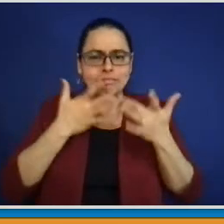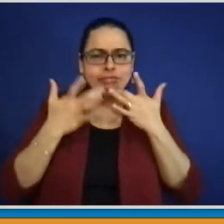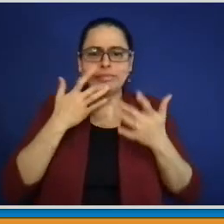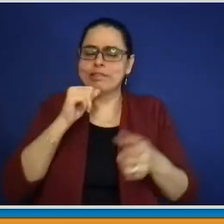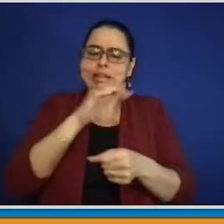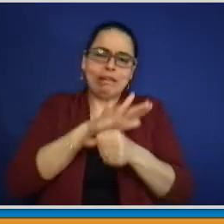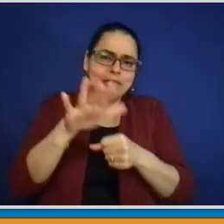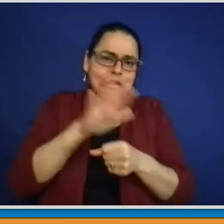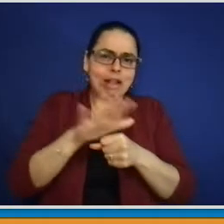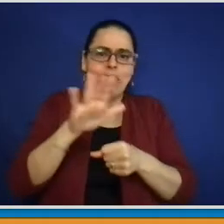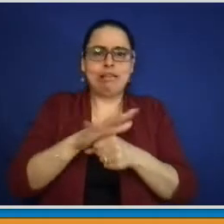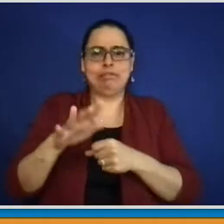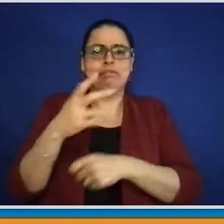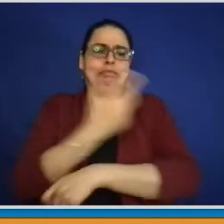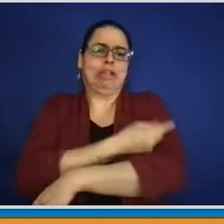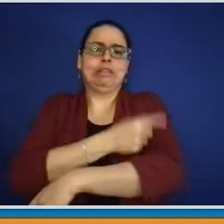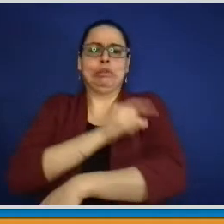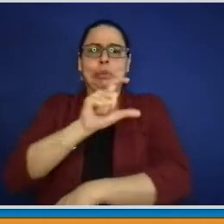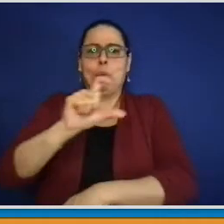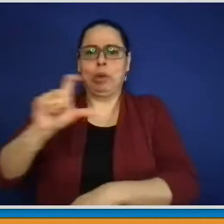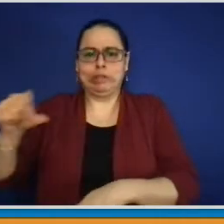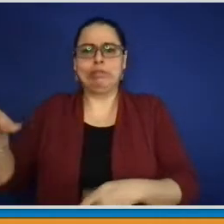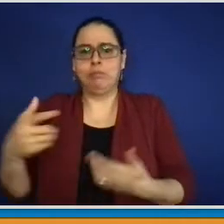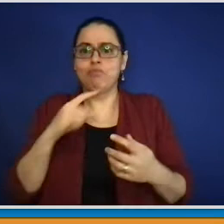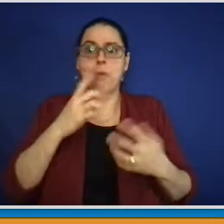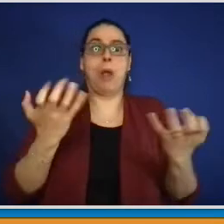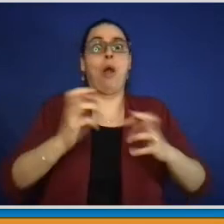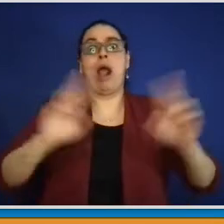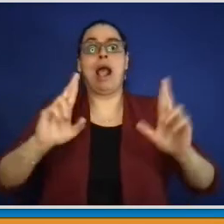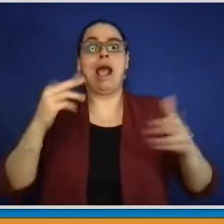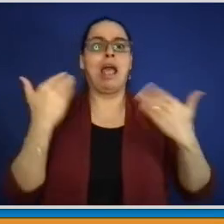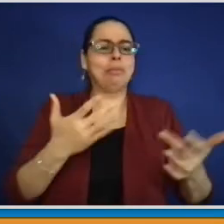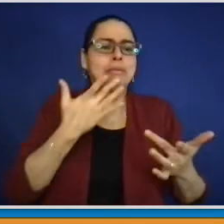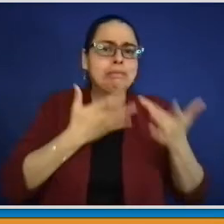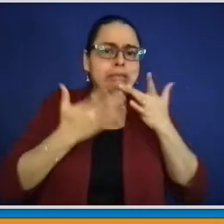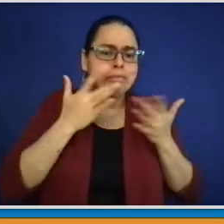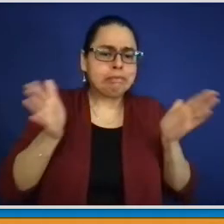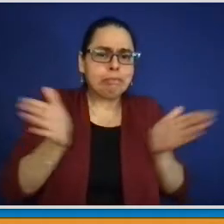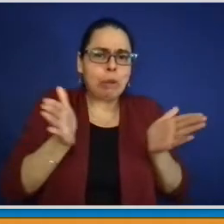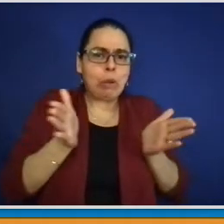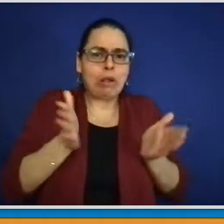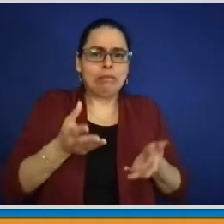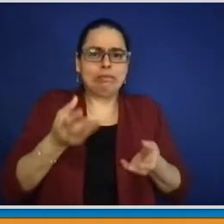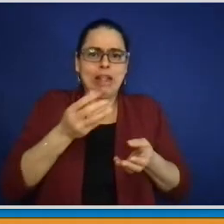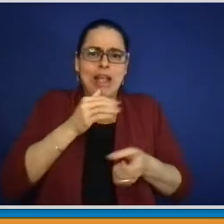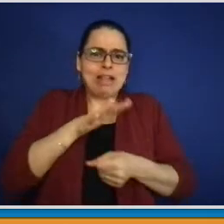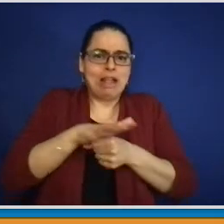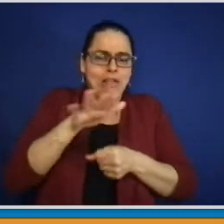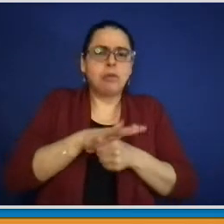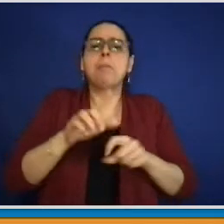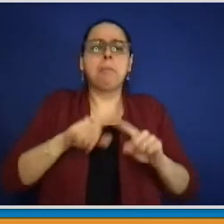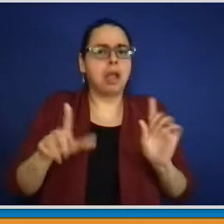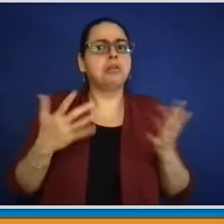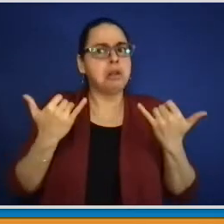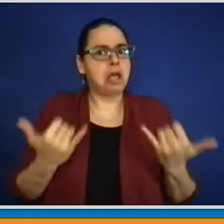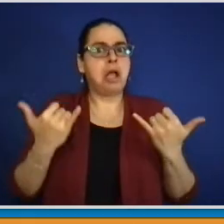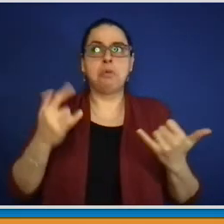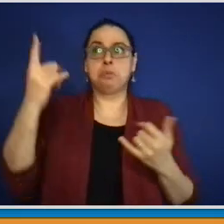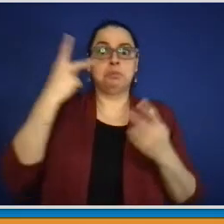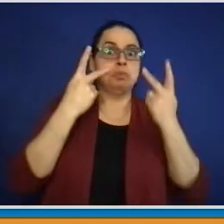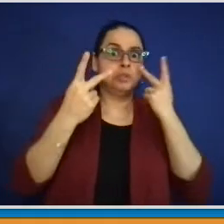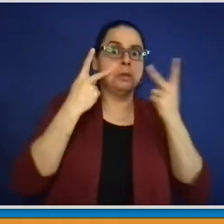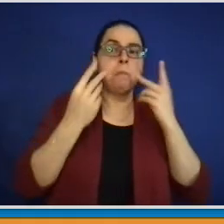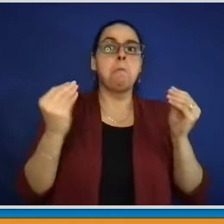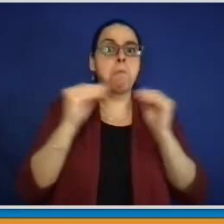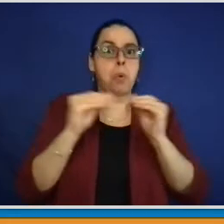pharmaceutical companies and the distribution to the states, and then the states' distribution down to us at the more localized level. But there's still more